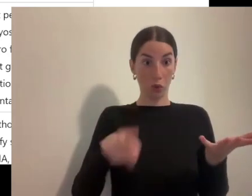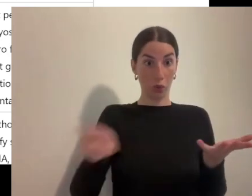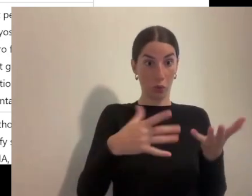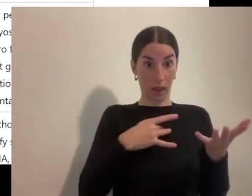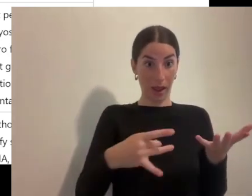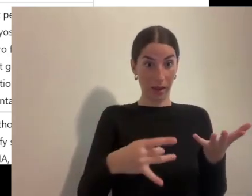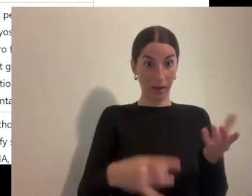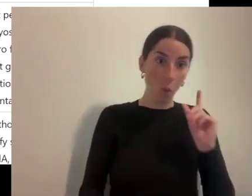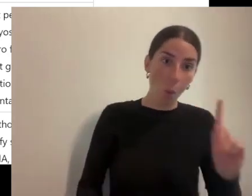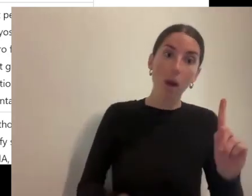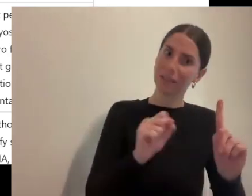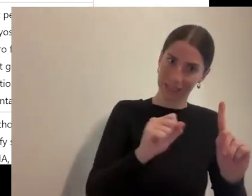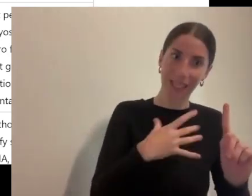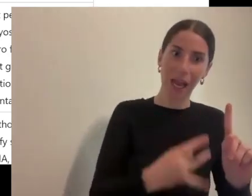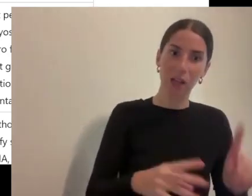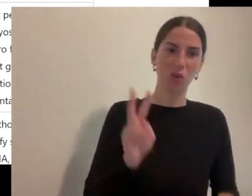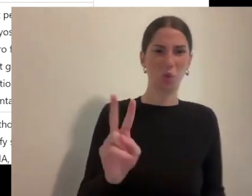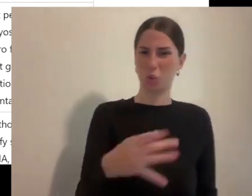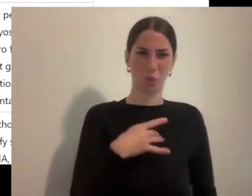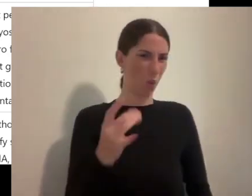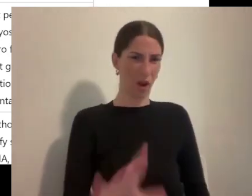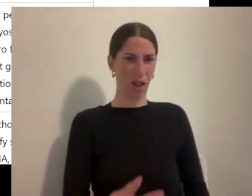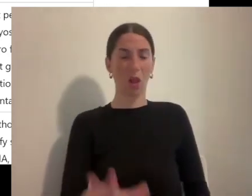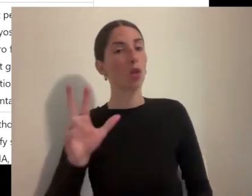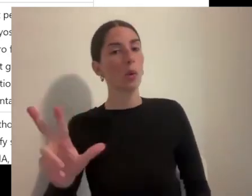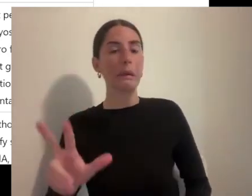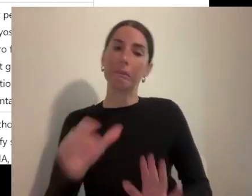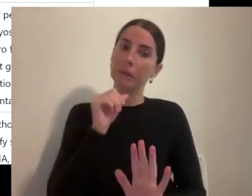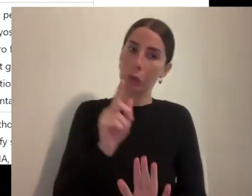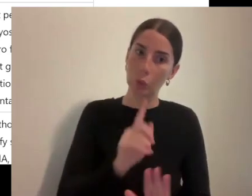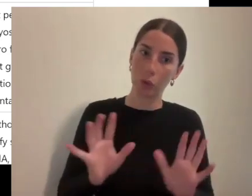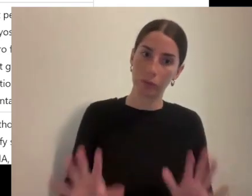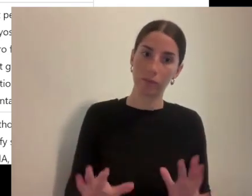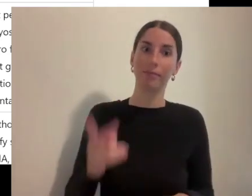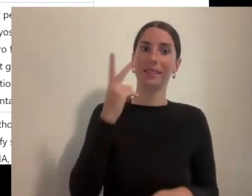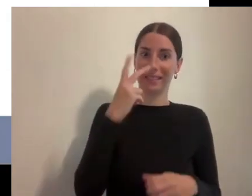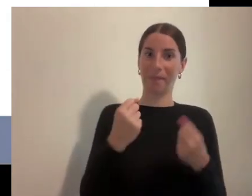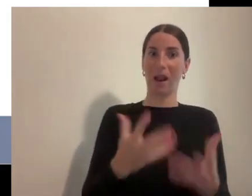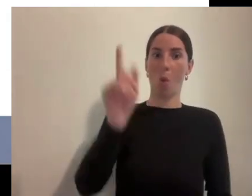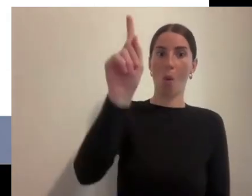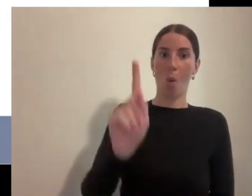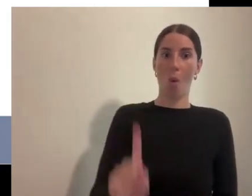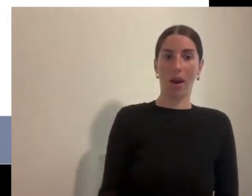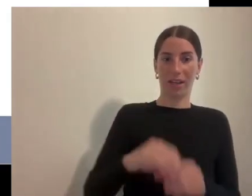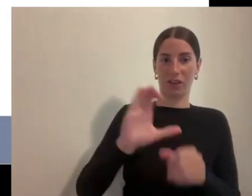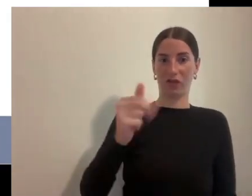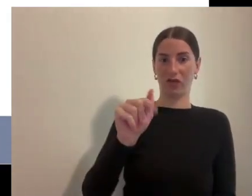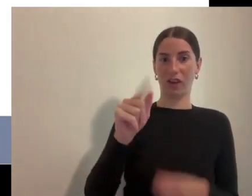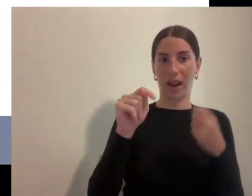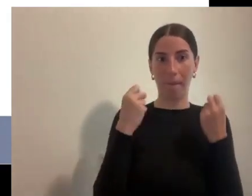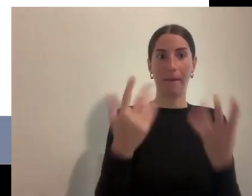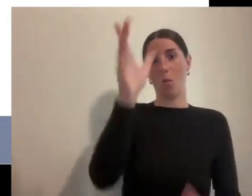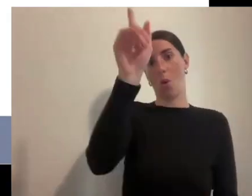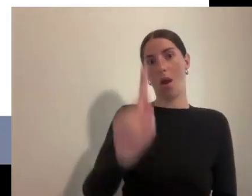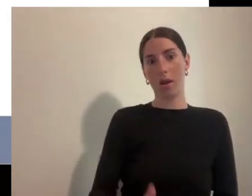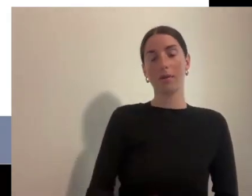like it, a two if you don't like it, a three if you're not sure yet. So I see a lot of ones coming in. So I